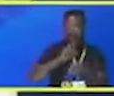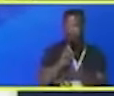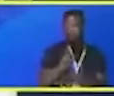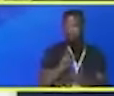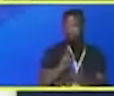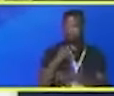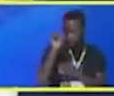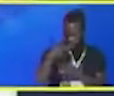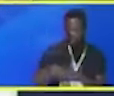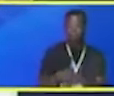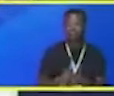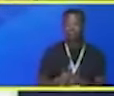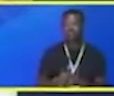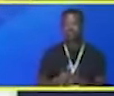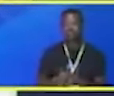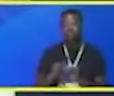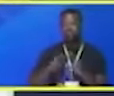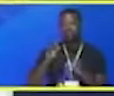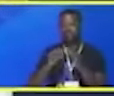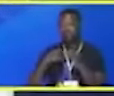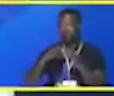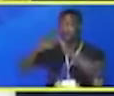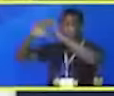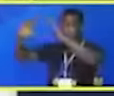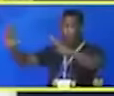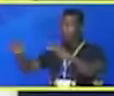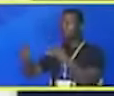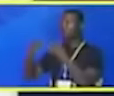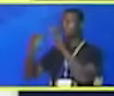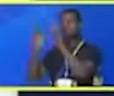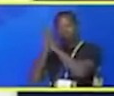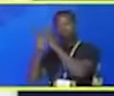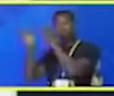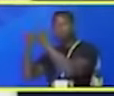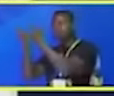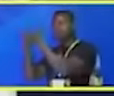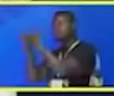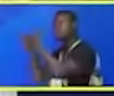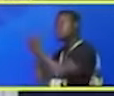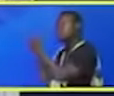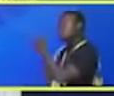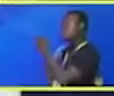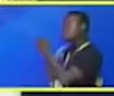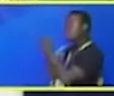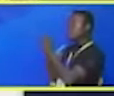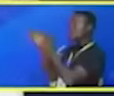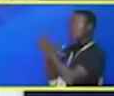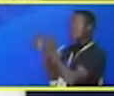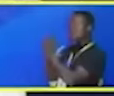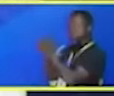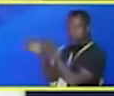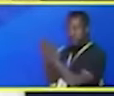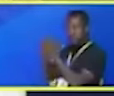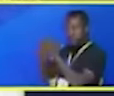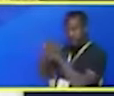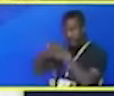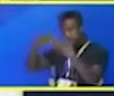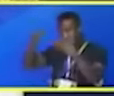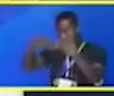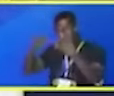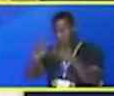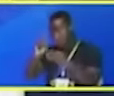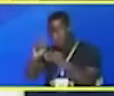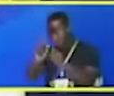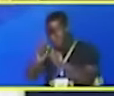Yes. So if you have a house, 10 bedrooms, 20 bedrooms, 3 bedrooms, there usually is a